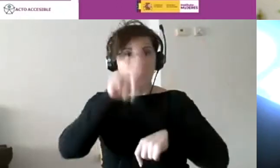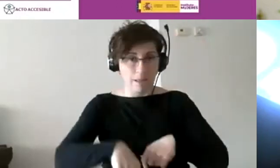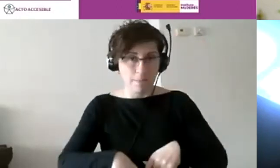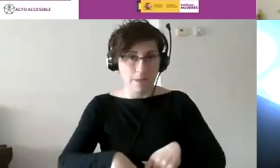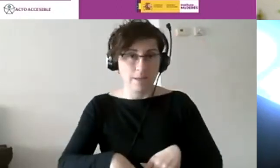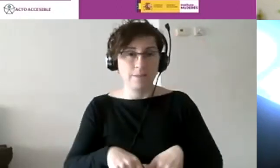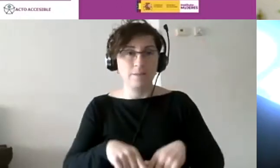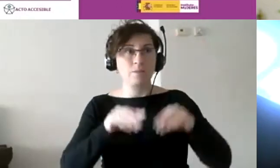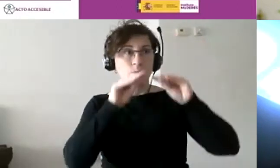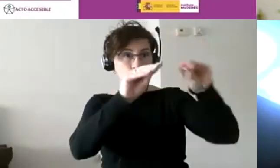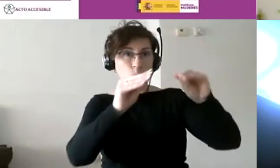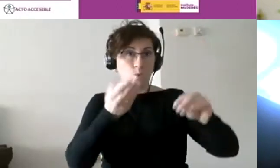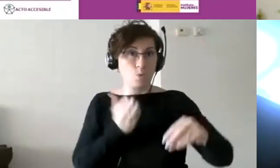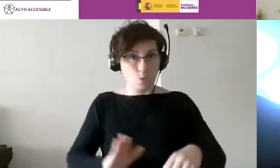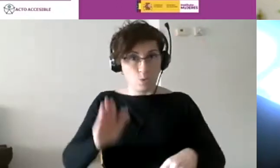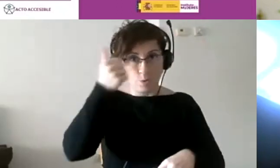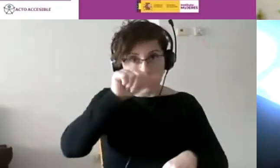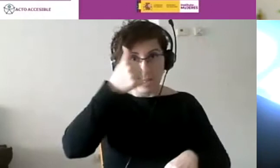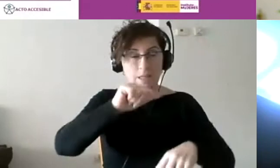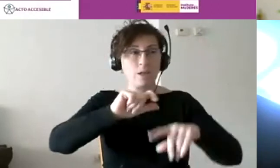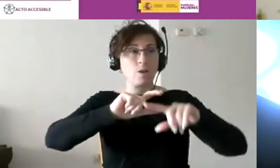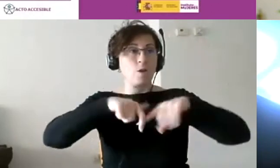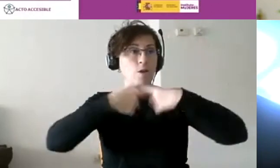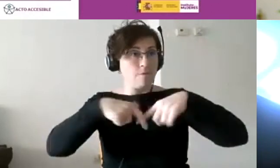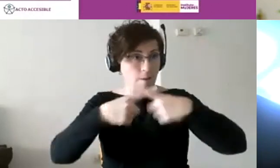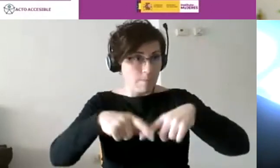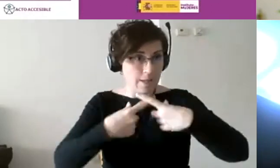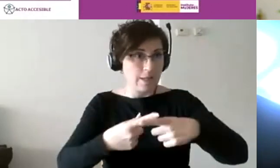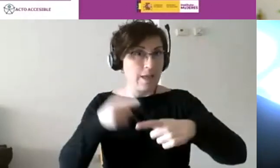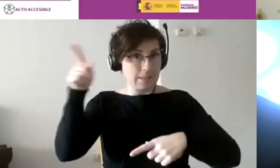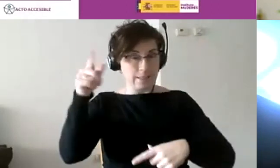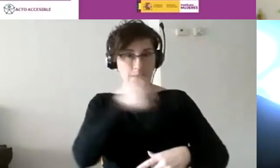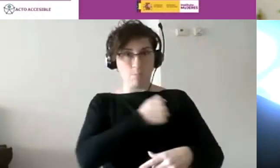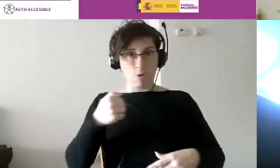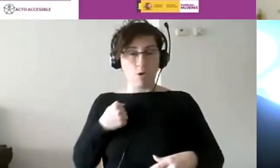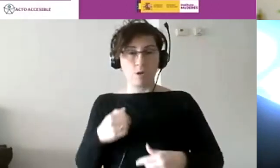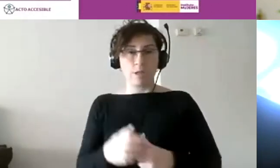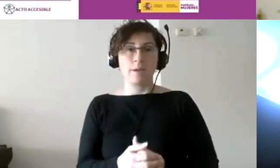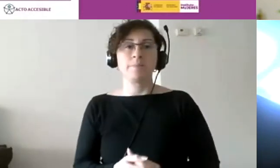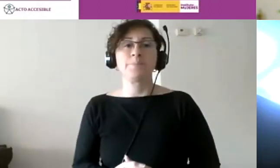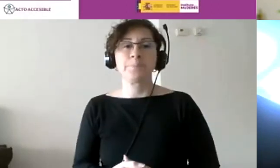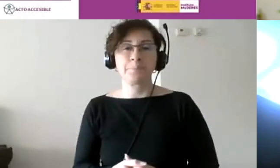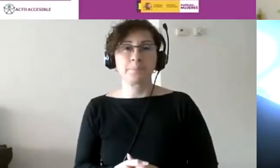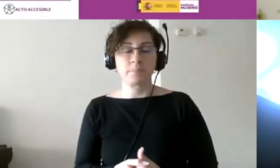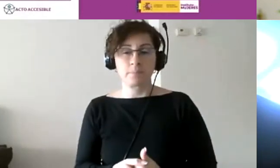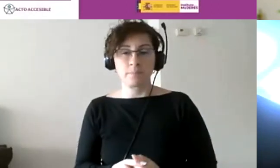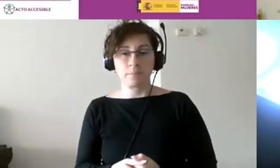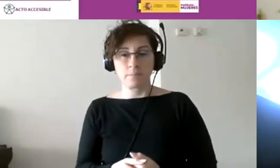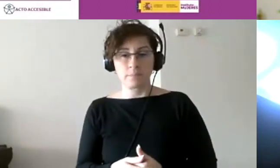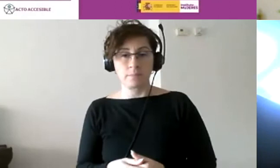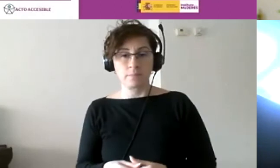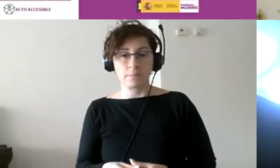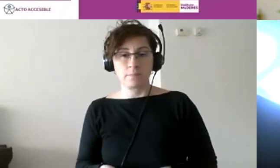family in Poland. So really good, very good luck. So now we go